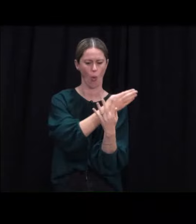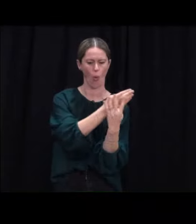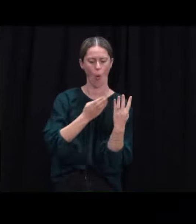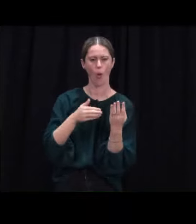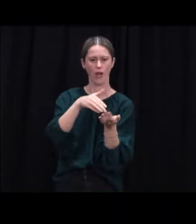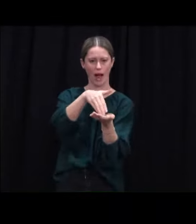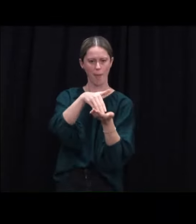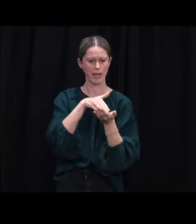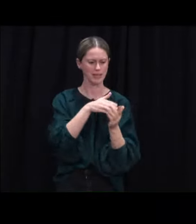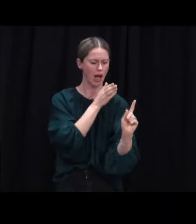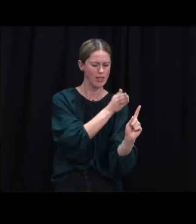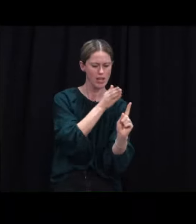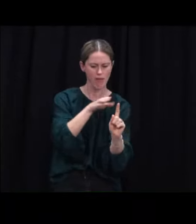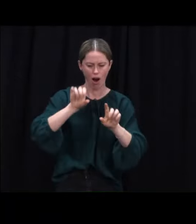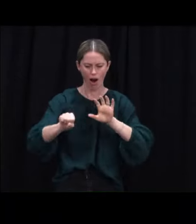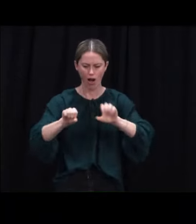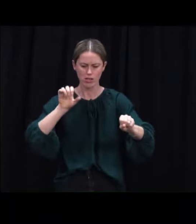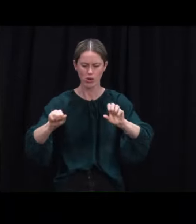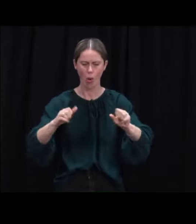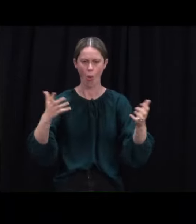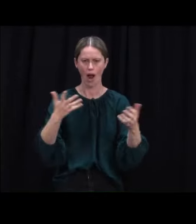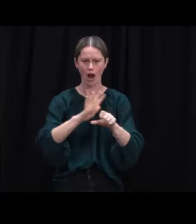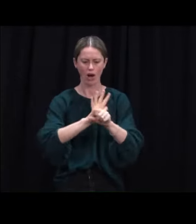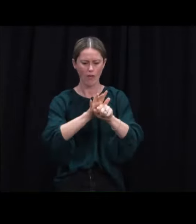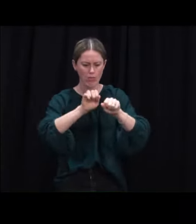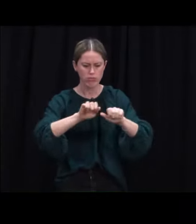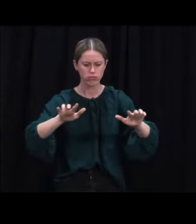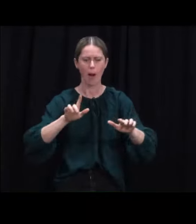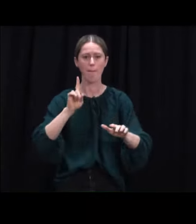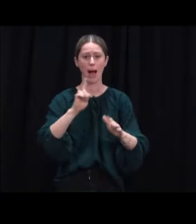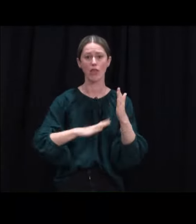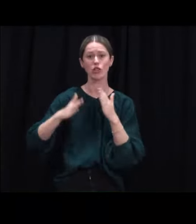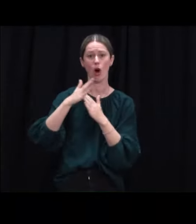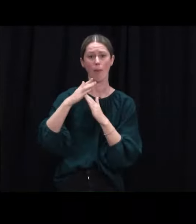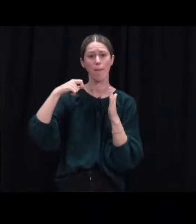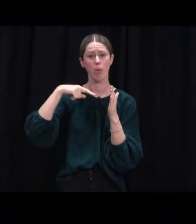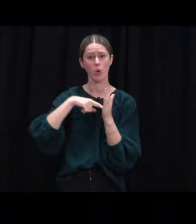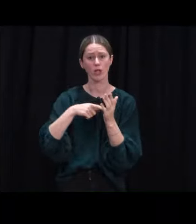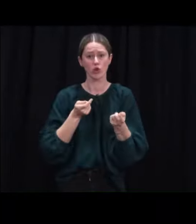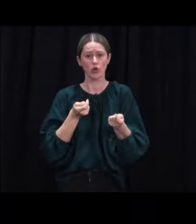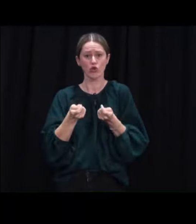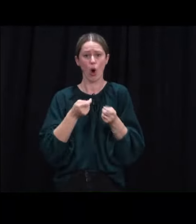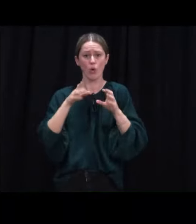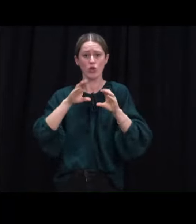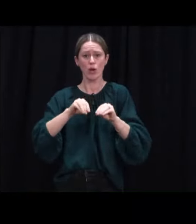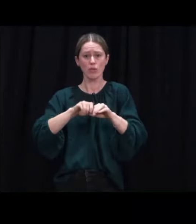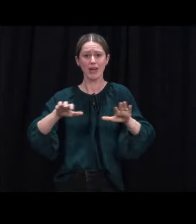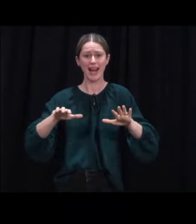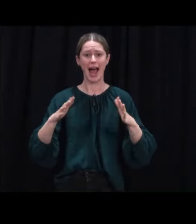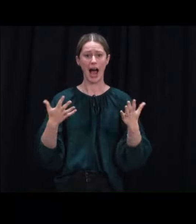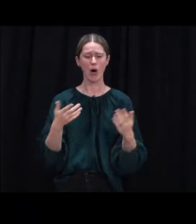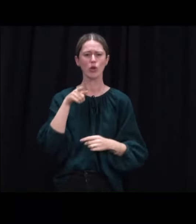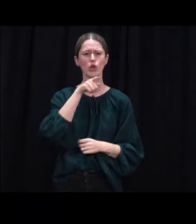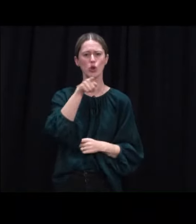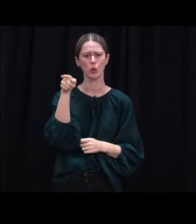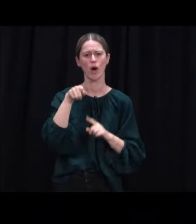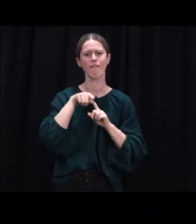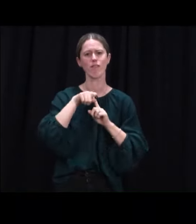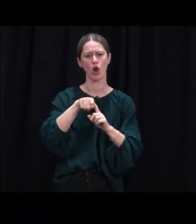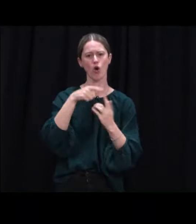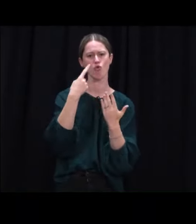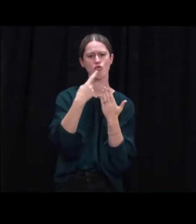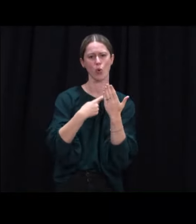us identify the extent of the outbreak, but the most important thing to control it is that people abide by the Alert